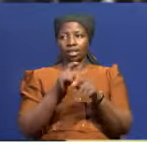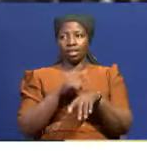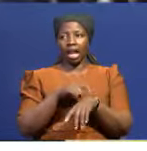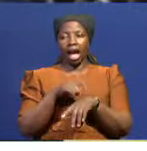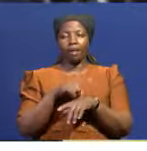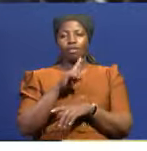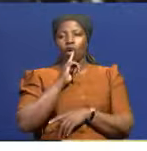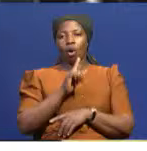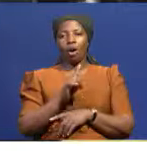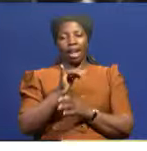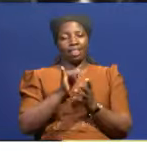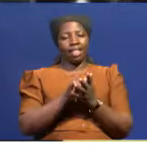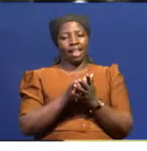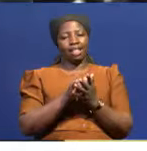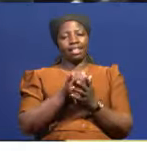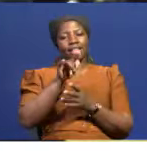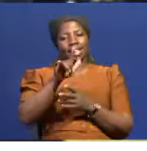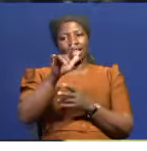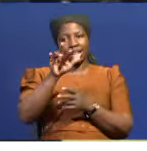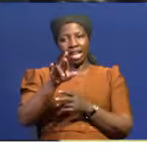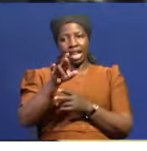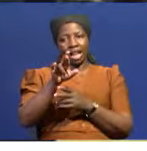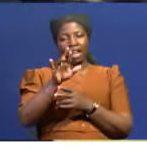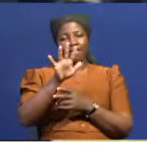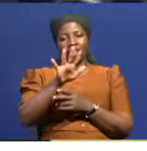namba RL